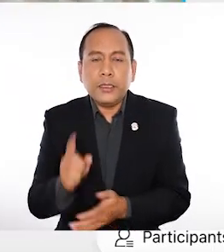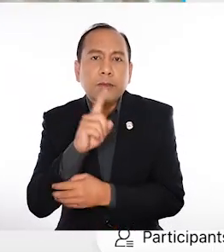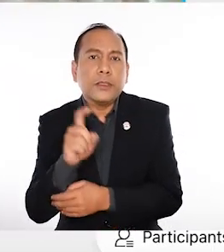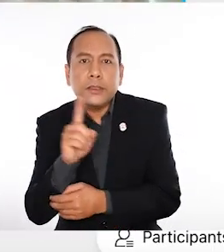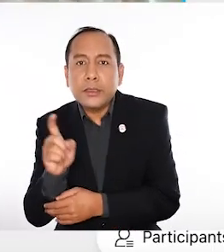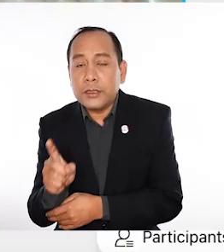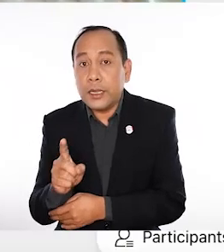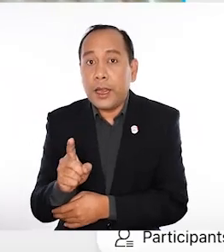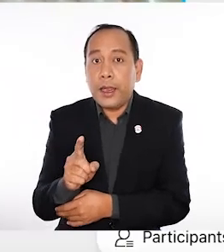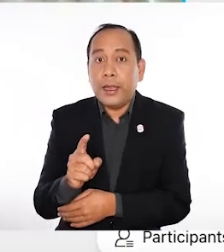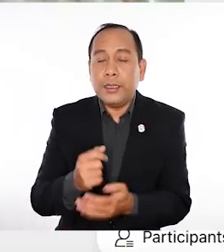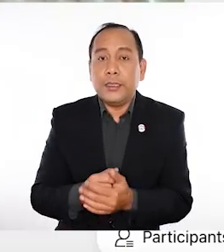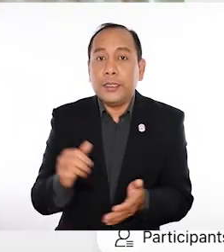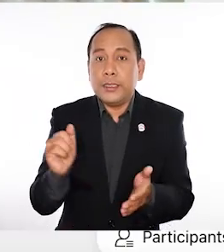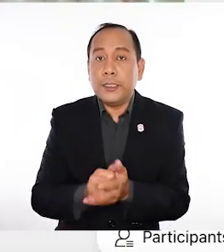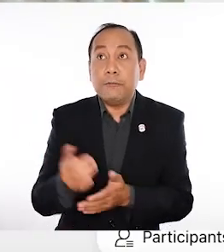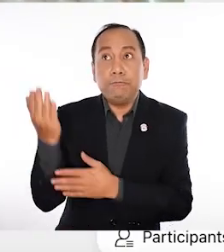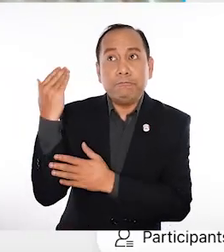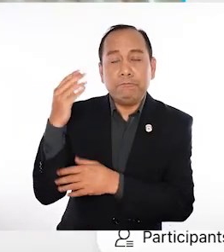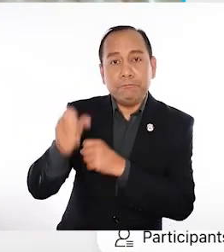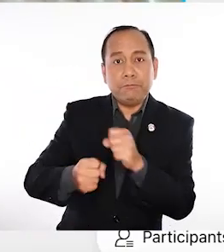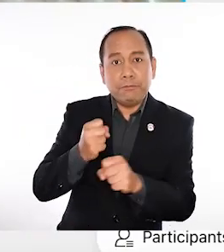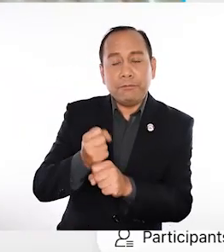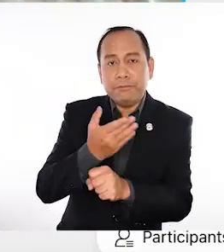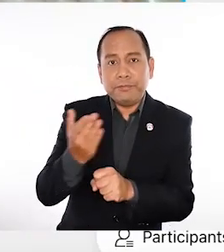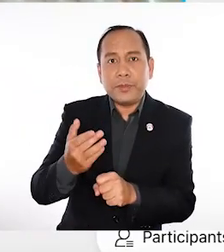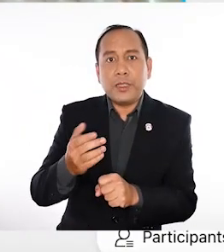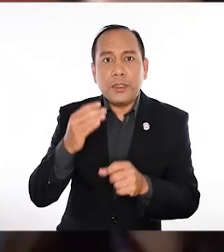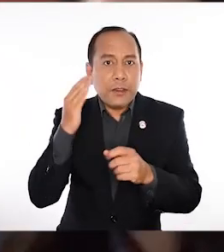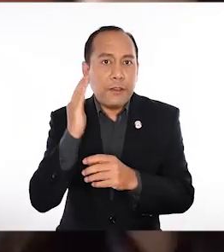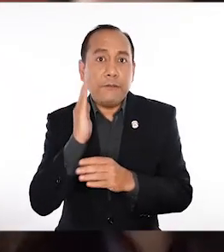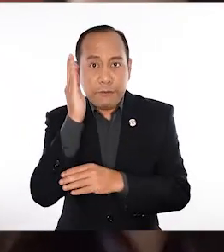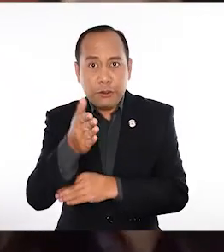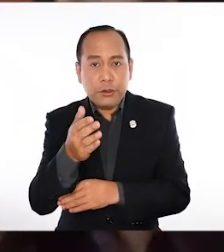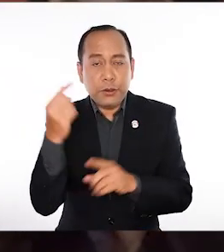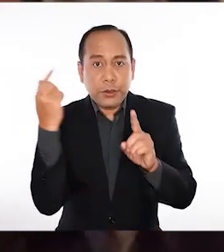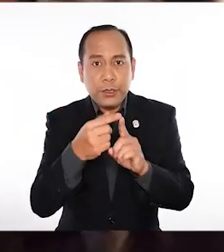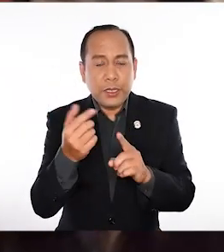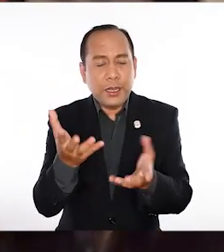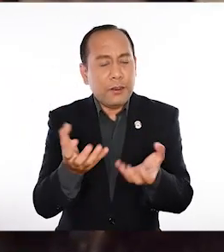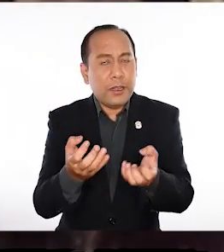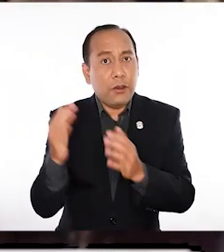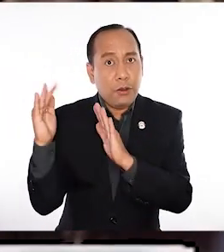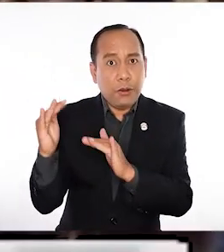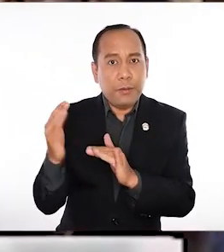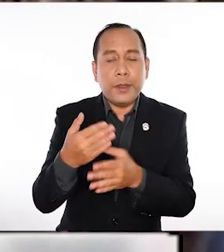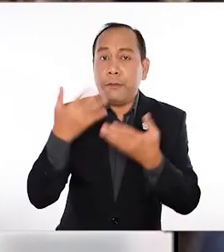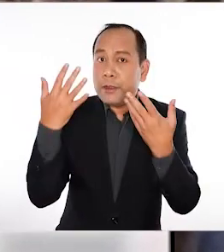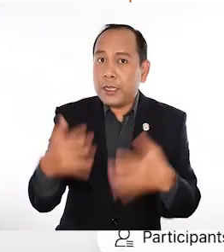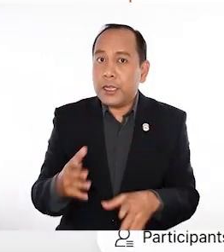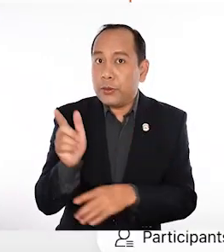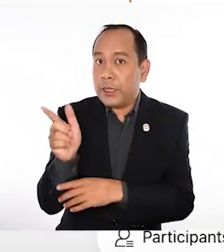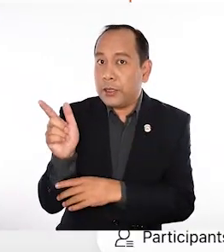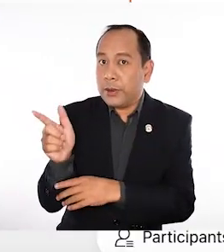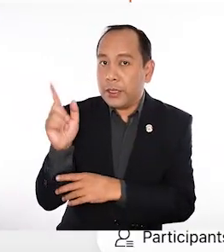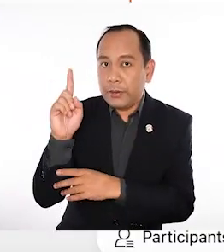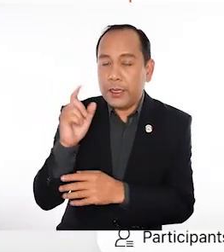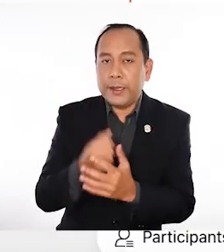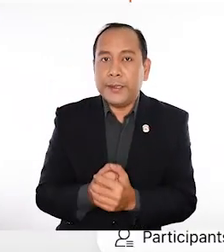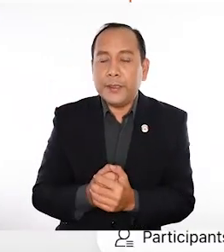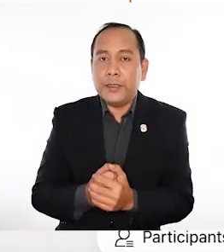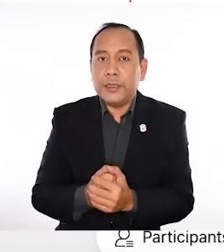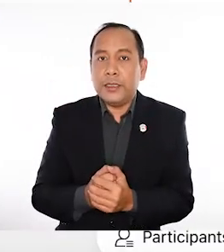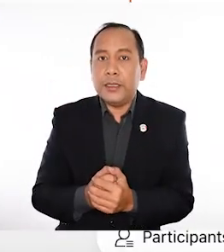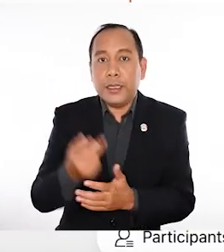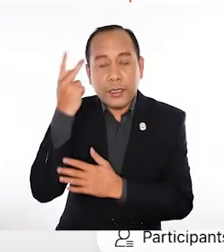questions such as the highlights of the past year, future goals and endeavors, and what they hope to accomplish in the year 2021.